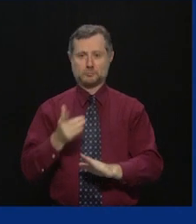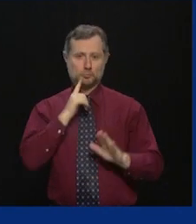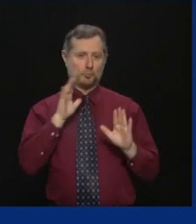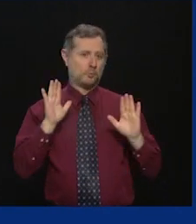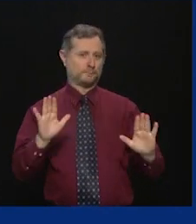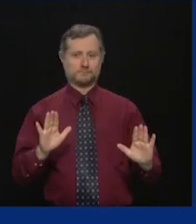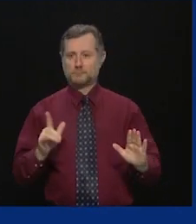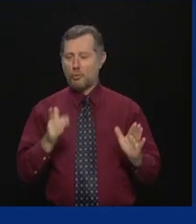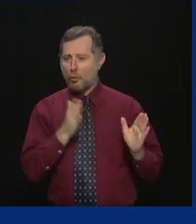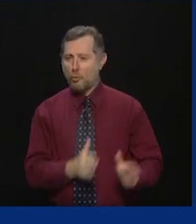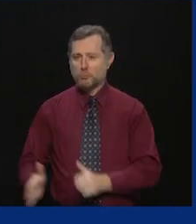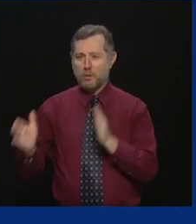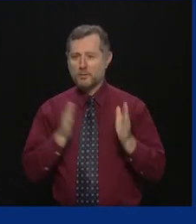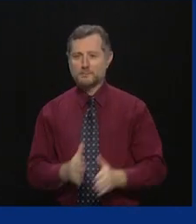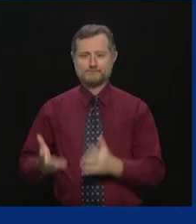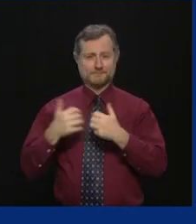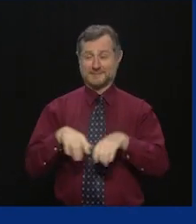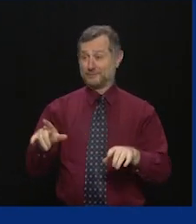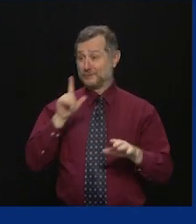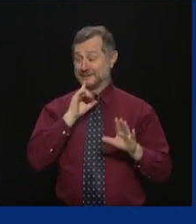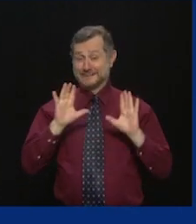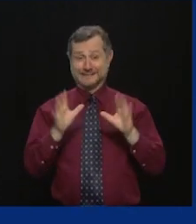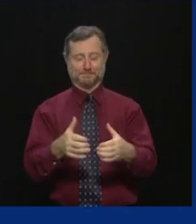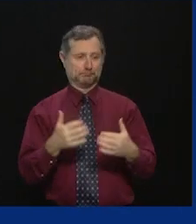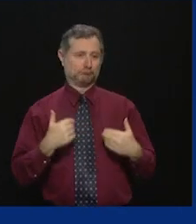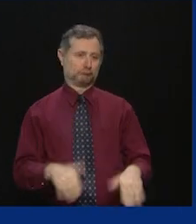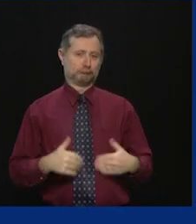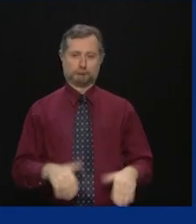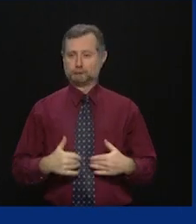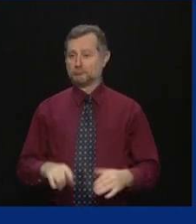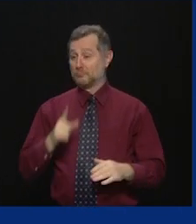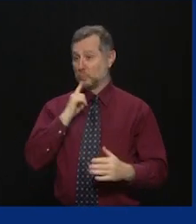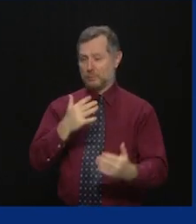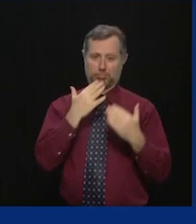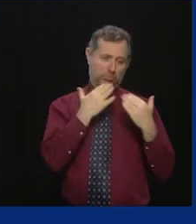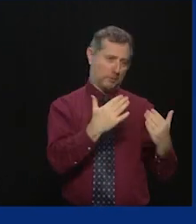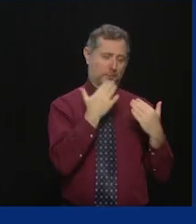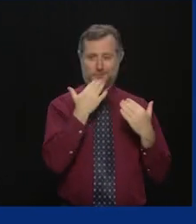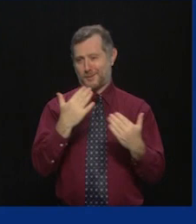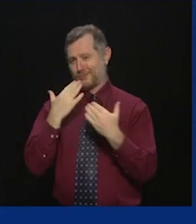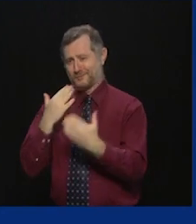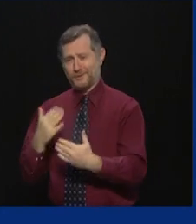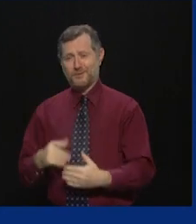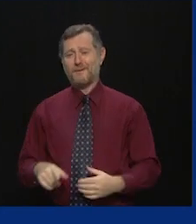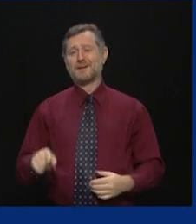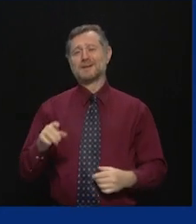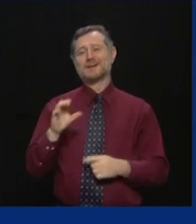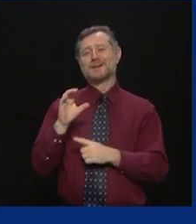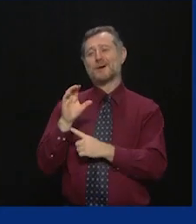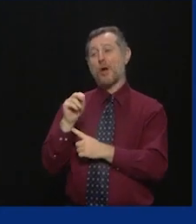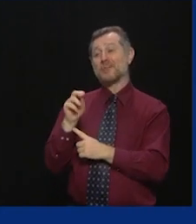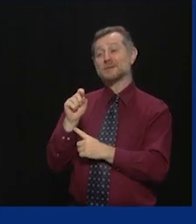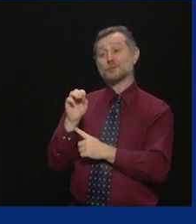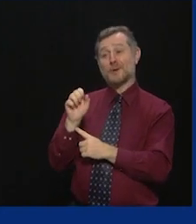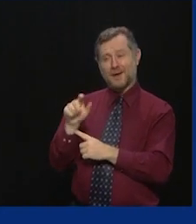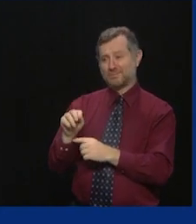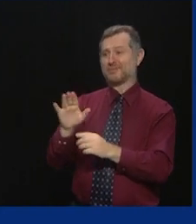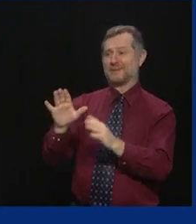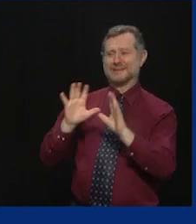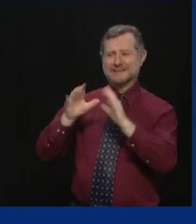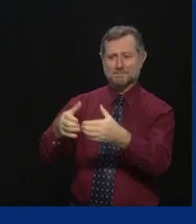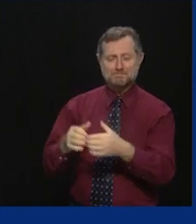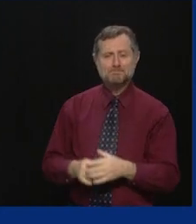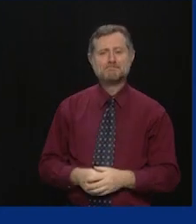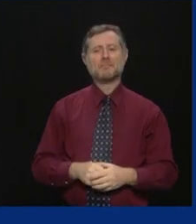Constellation team is fantastic. I want to thank you. I want to thank your entire Constellation team we've had a chance to deal with. I want to thank Rob Sands. That's been said, I think, by the mayor and